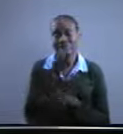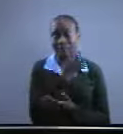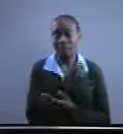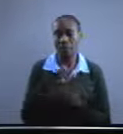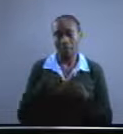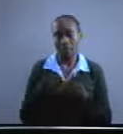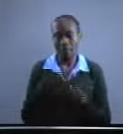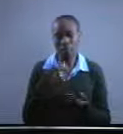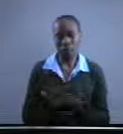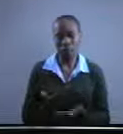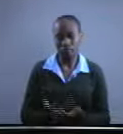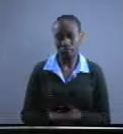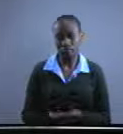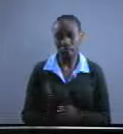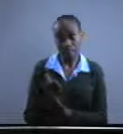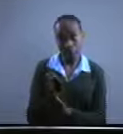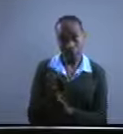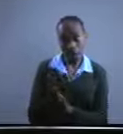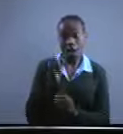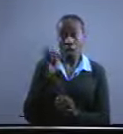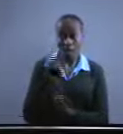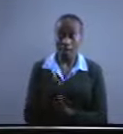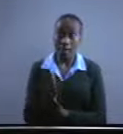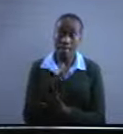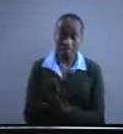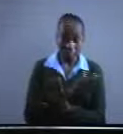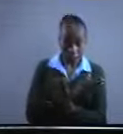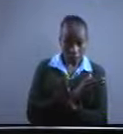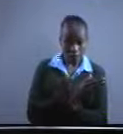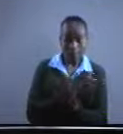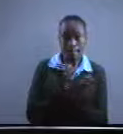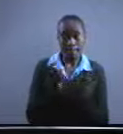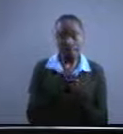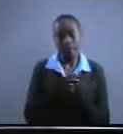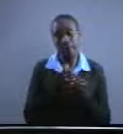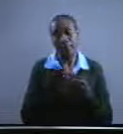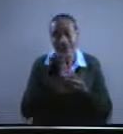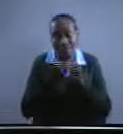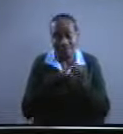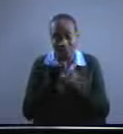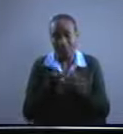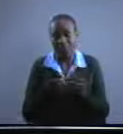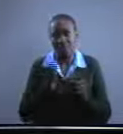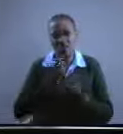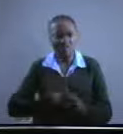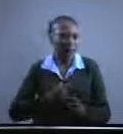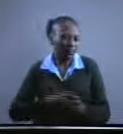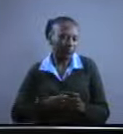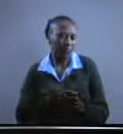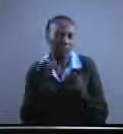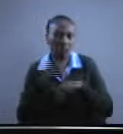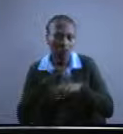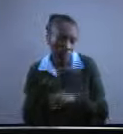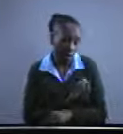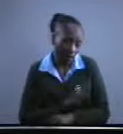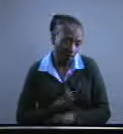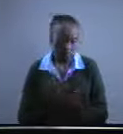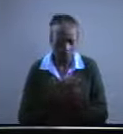may, with the prior consent of the presiding officer, explain a matter of a personal